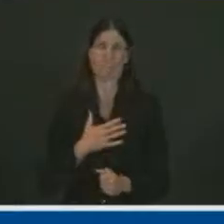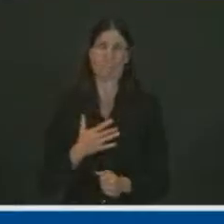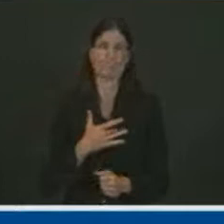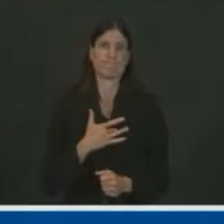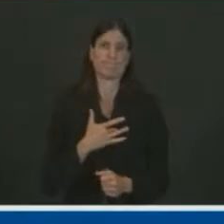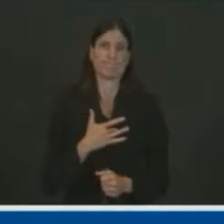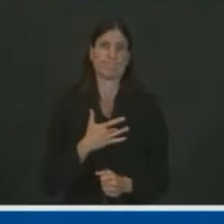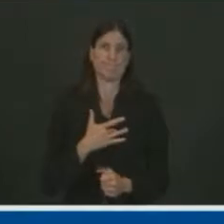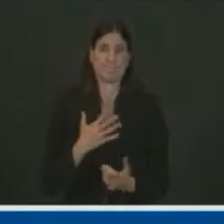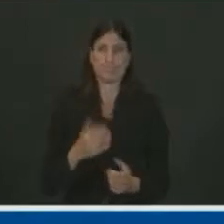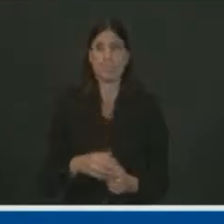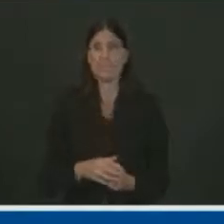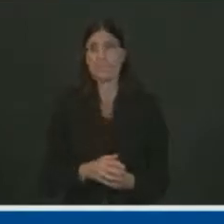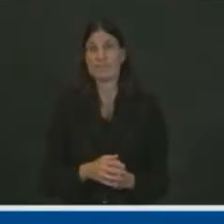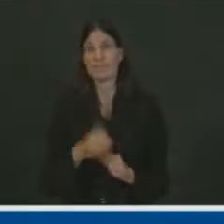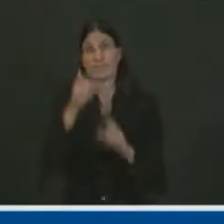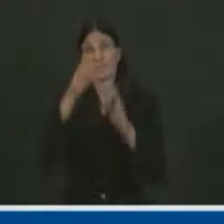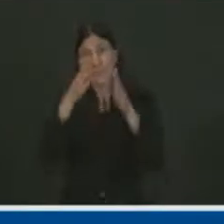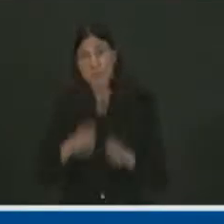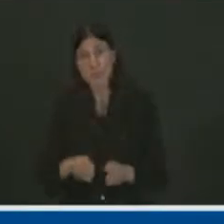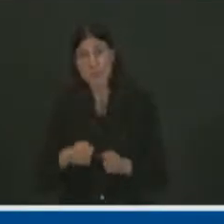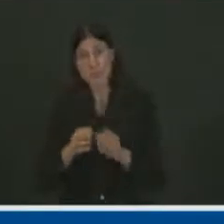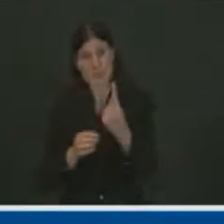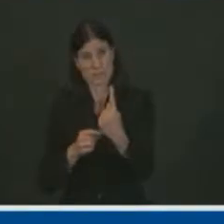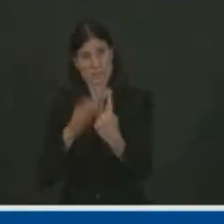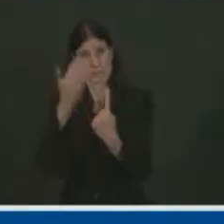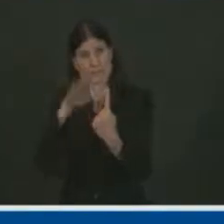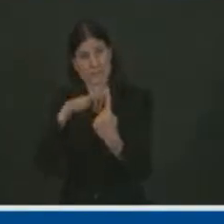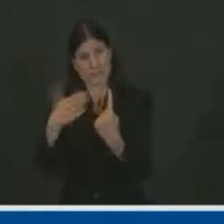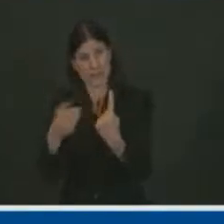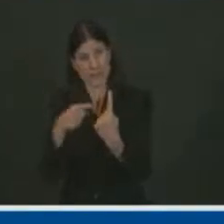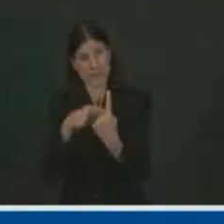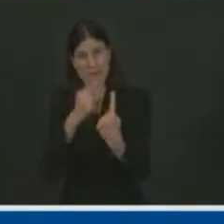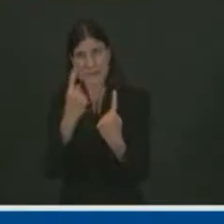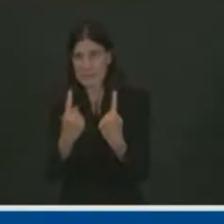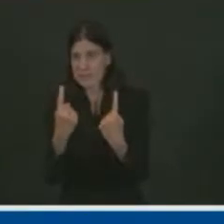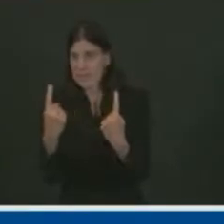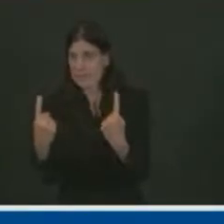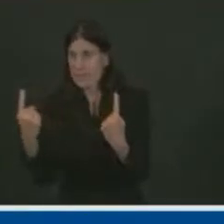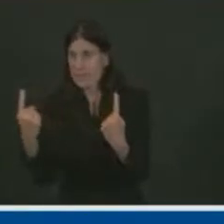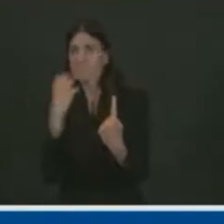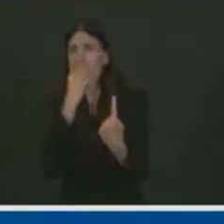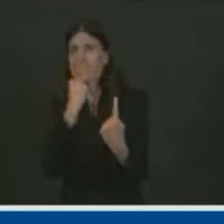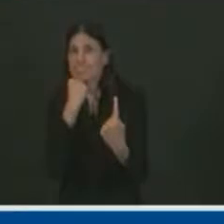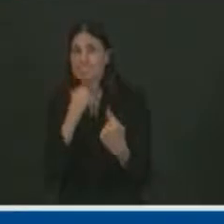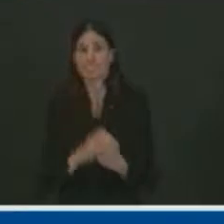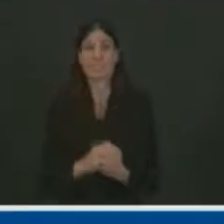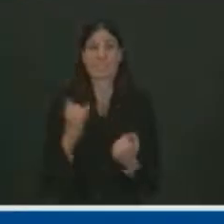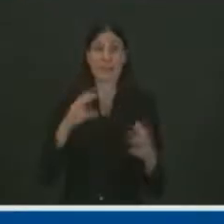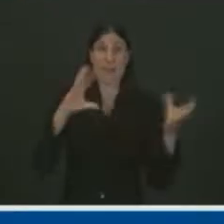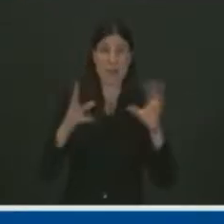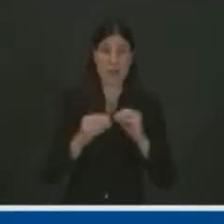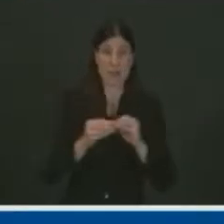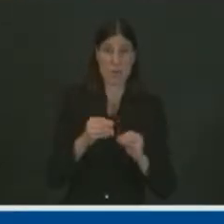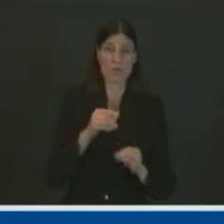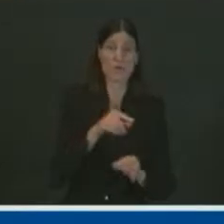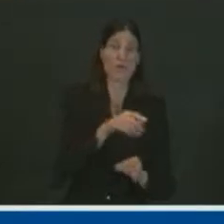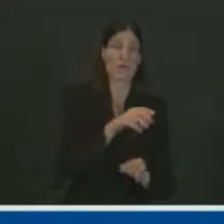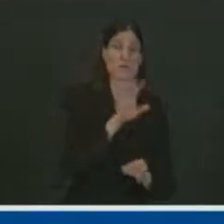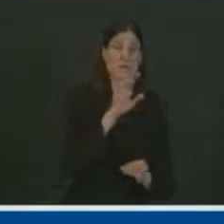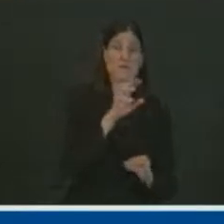of these lives matter. 3 of these people were in their 60s, 3 of these people were in their